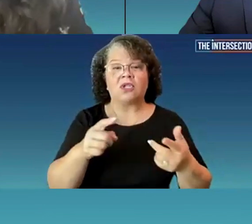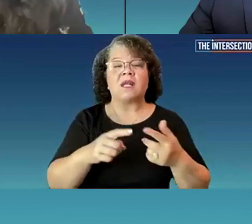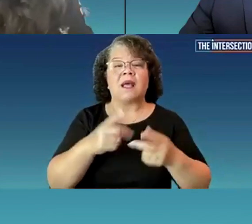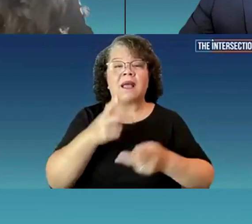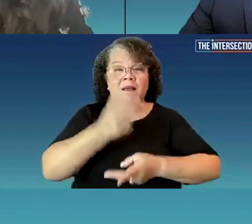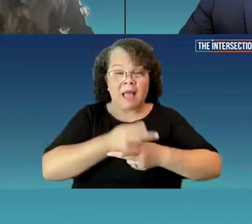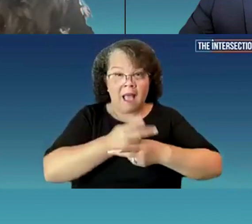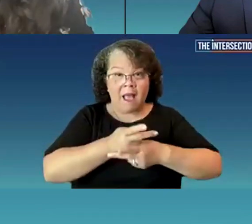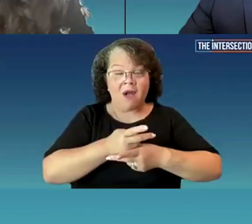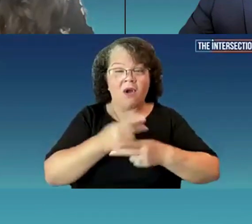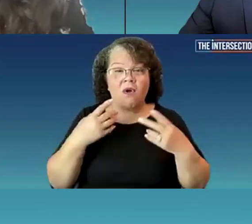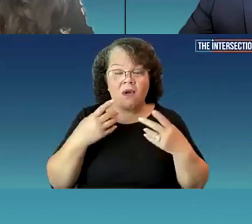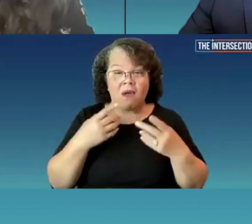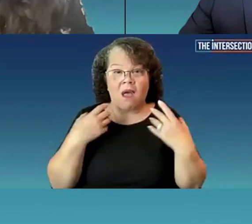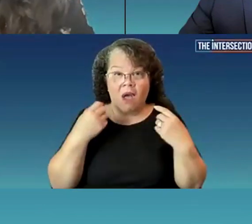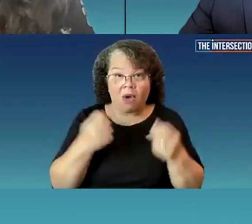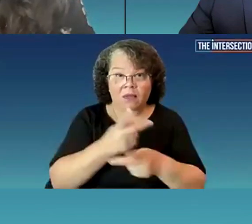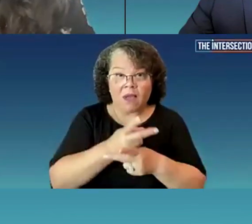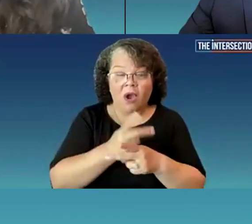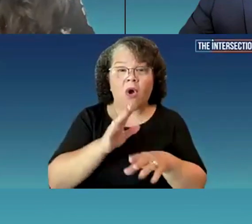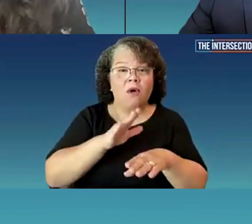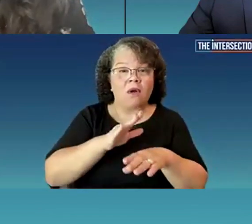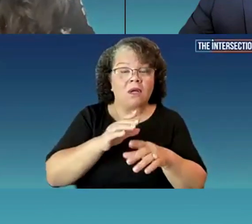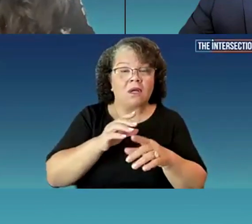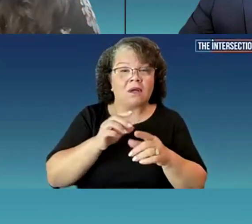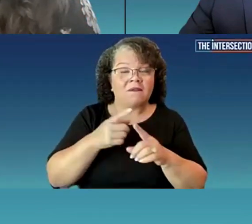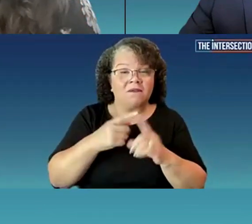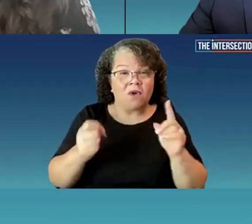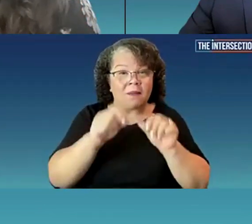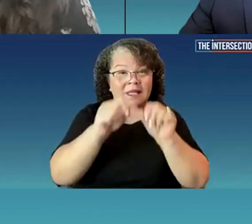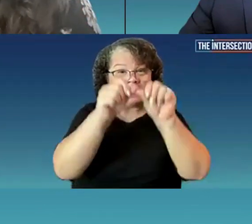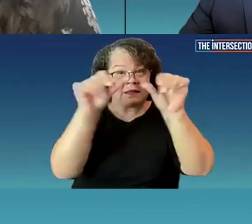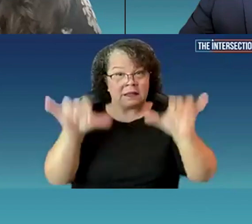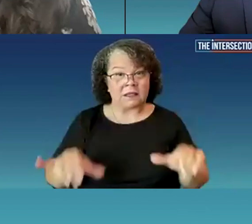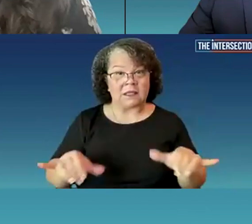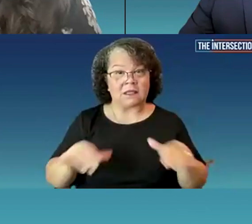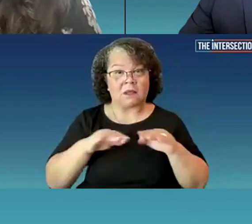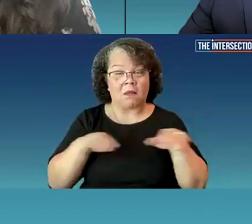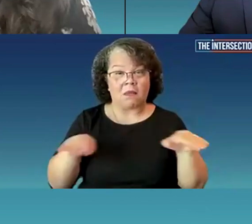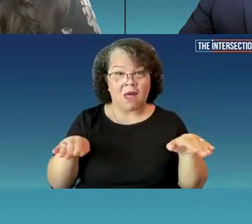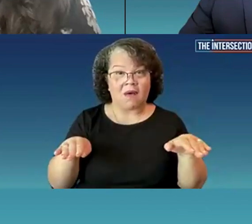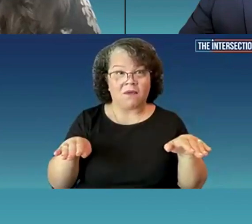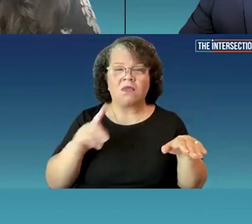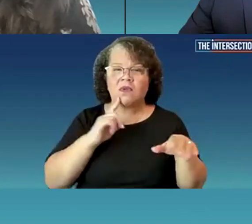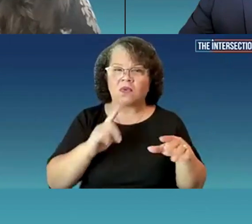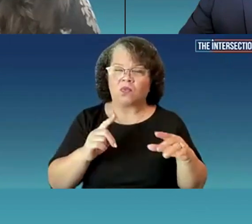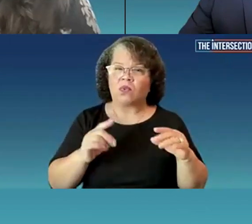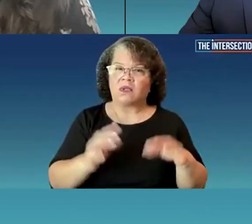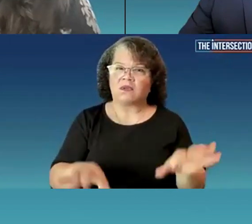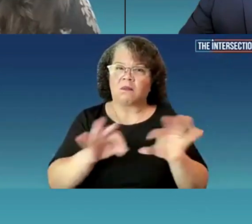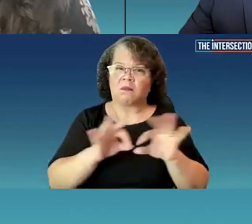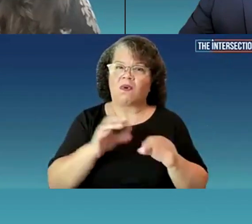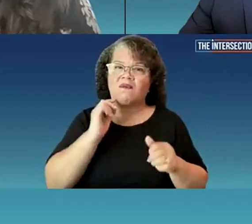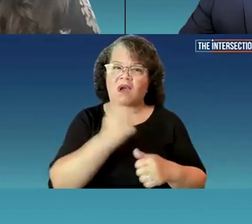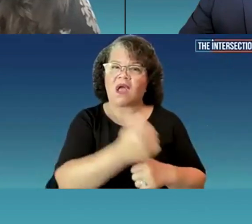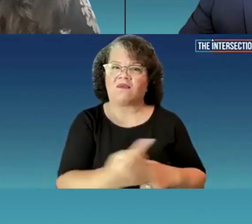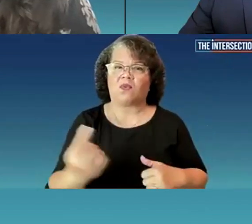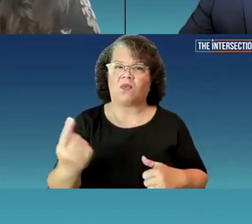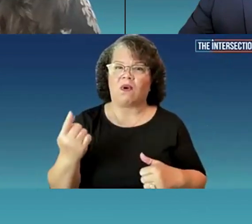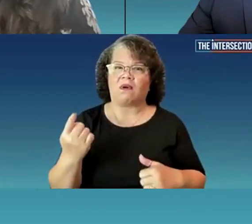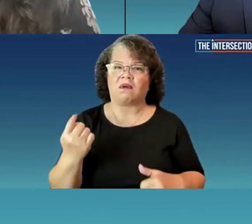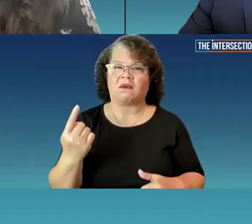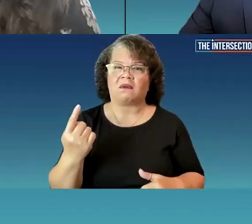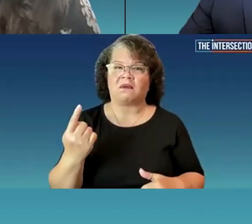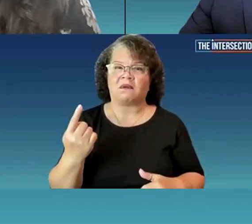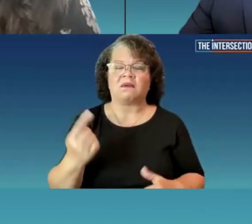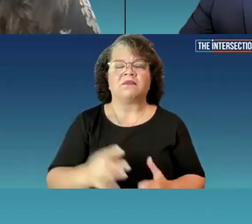level basis was almost perfect for everyone. The numbers went into